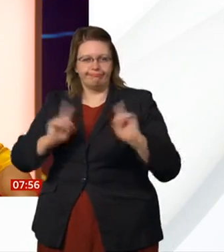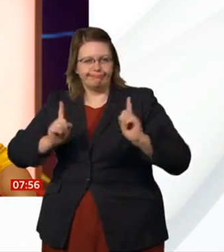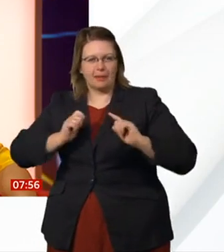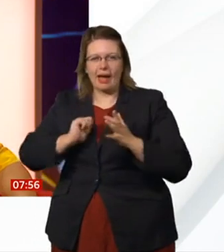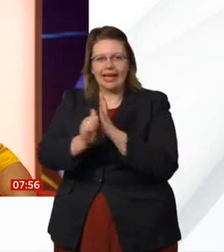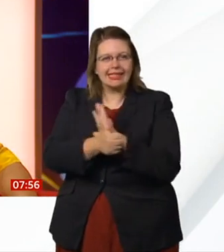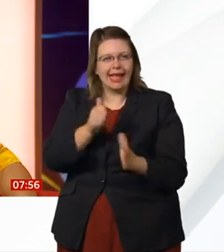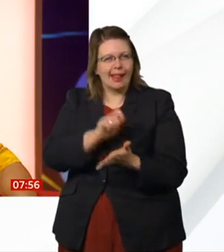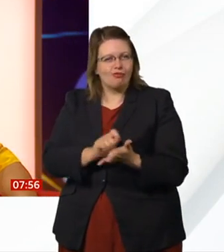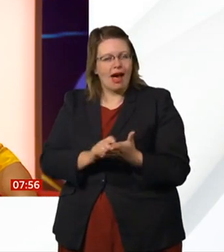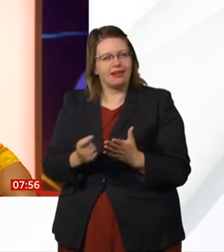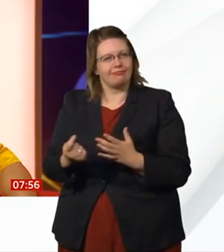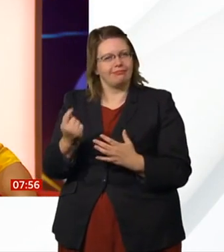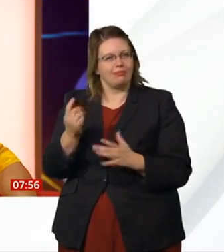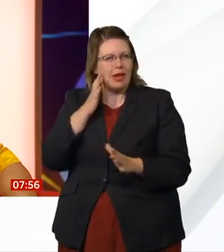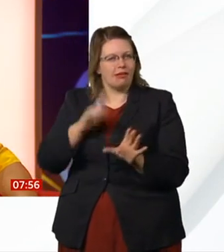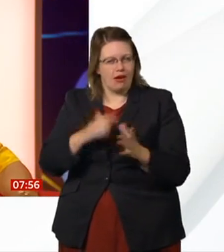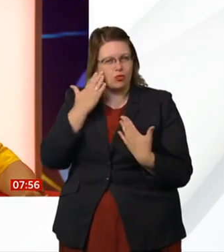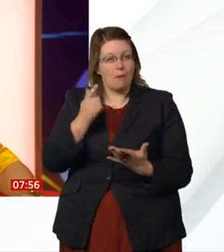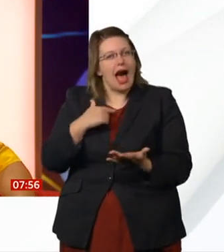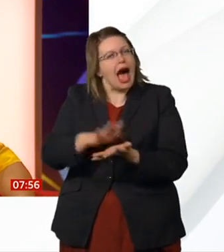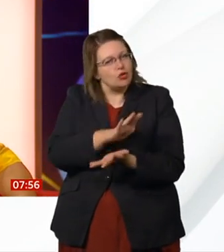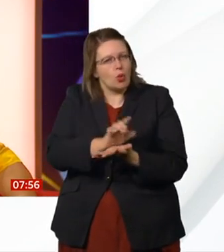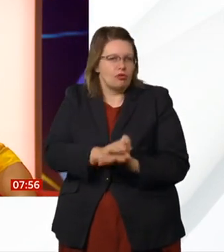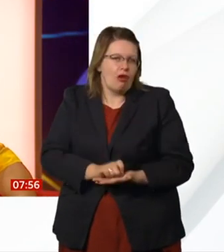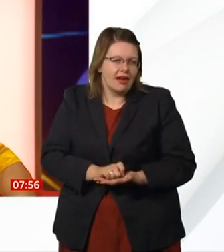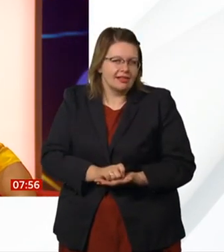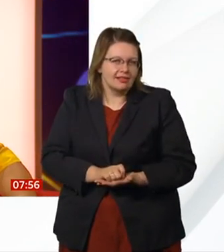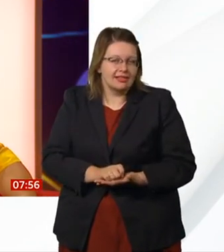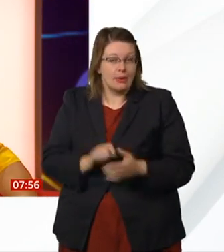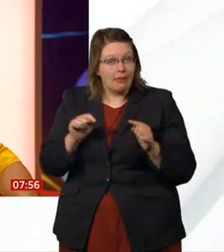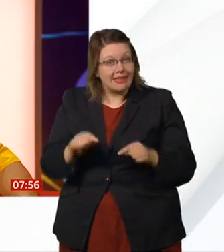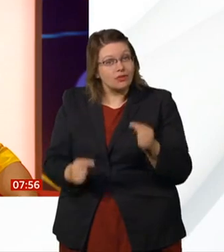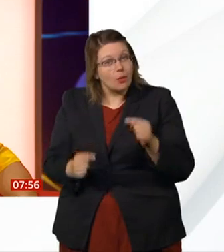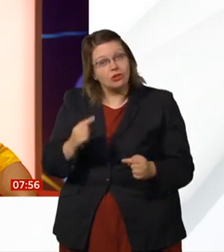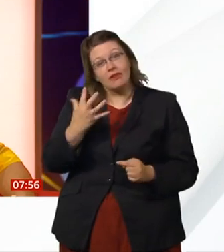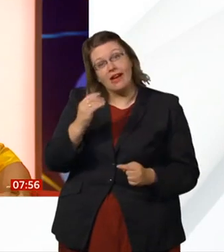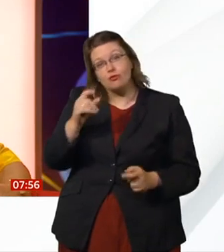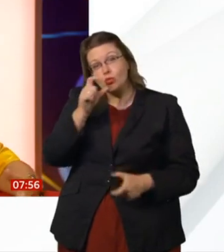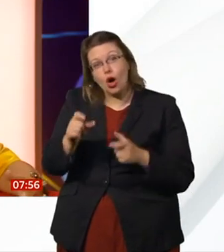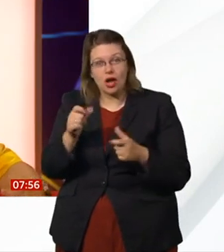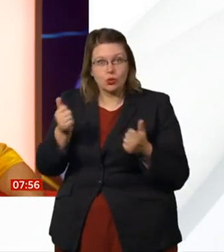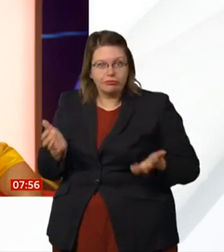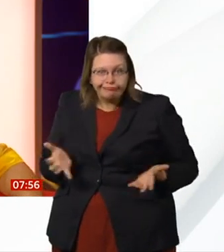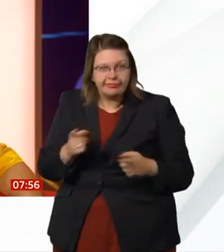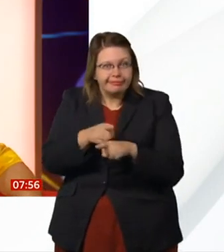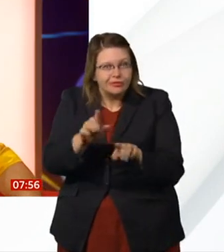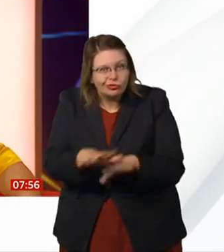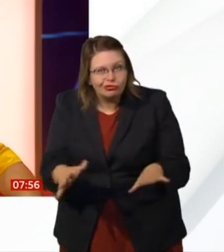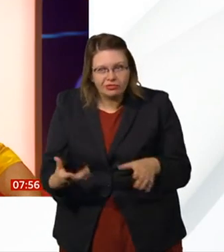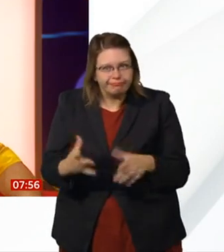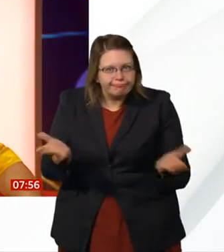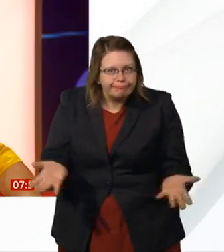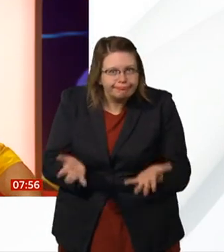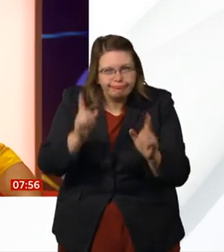That was the tricky thing. But I did love writing stories. So, you know, I'm so thrilled that 500 Words encourages children out there to